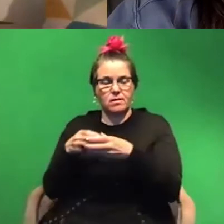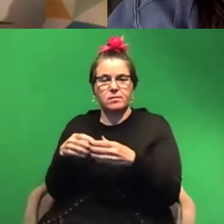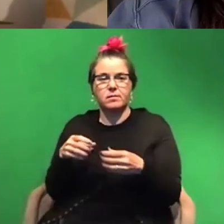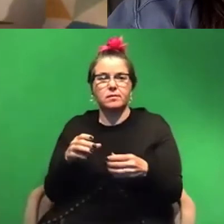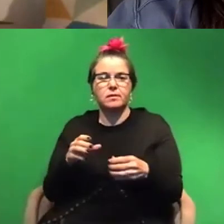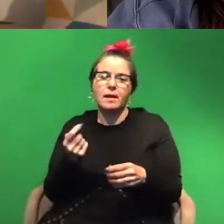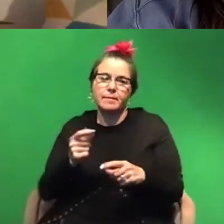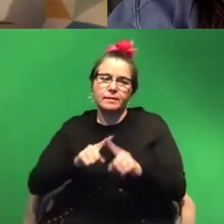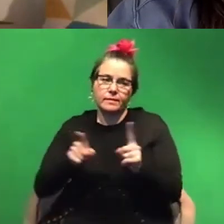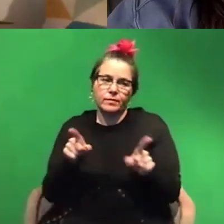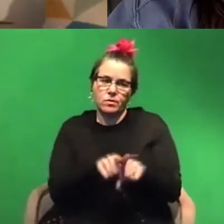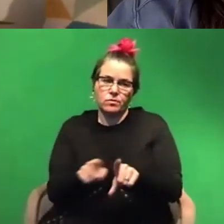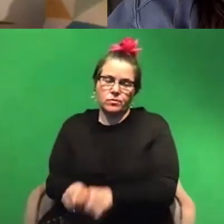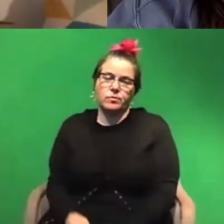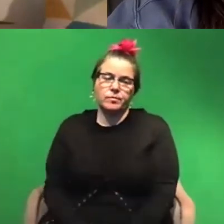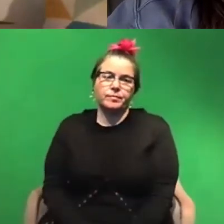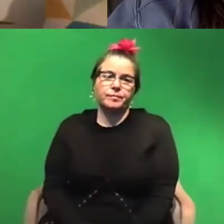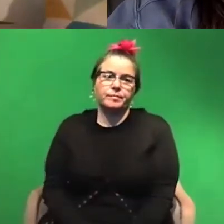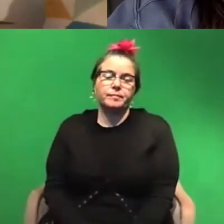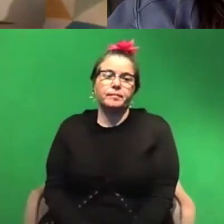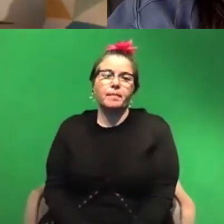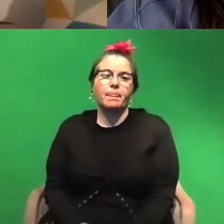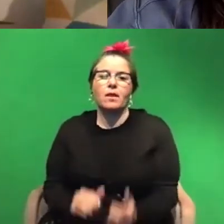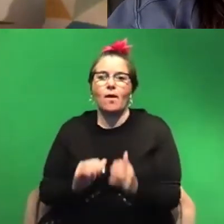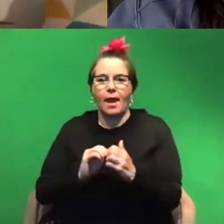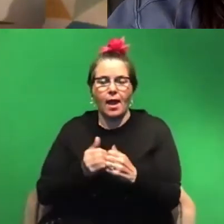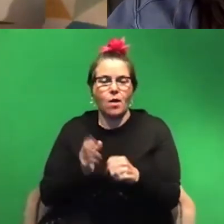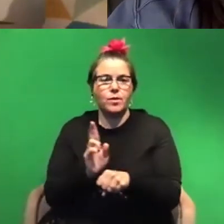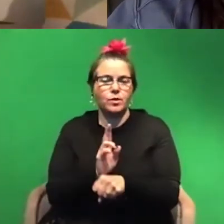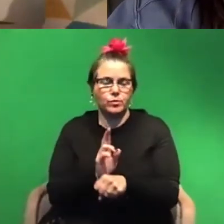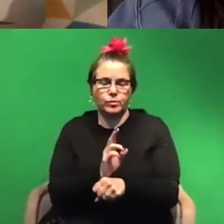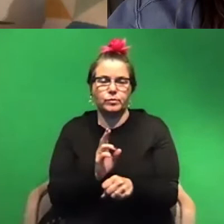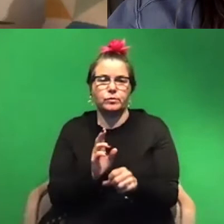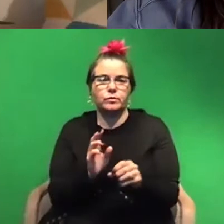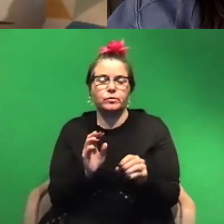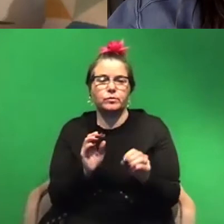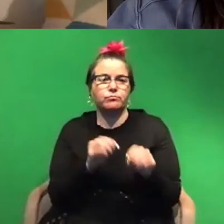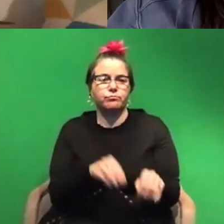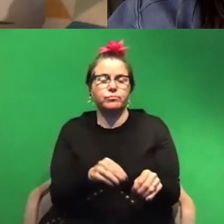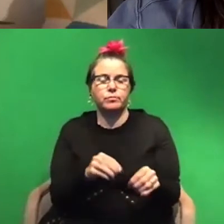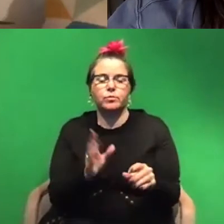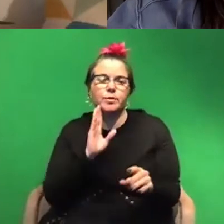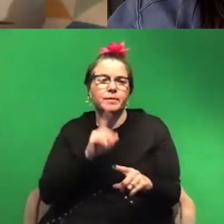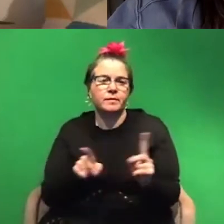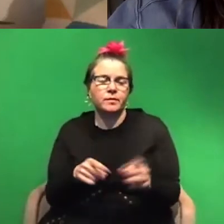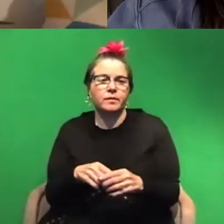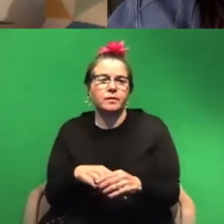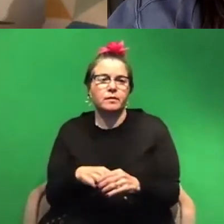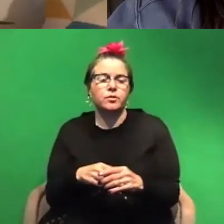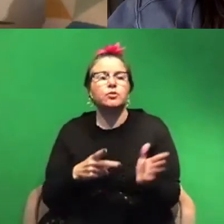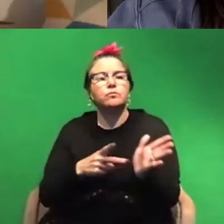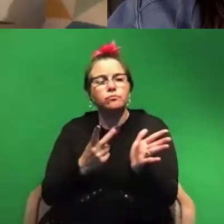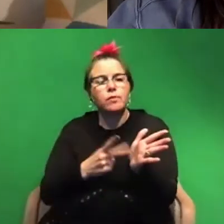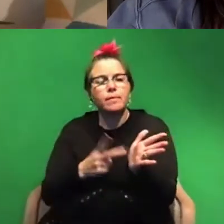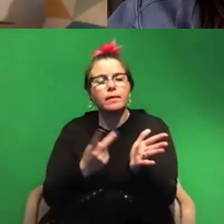slightly different as well. So what mechanisms they use would be slightly different to replicate or create